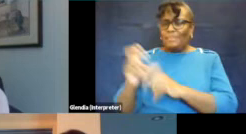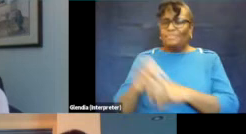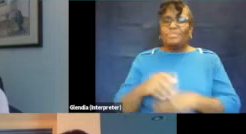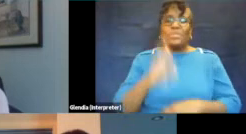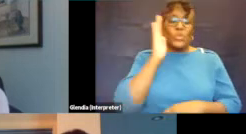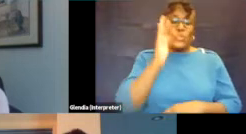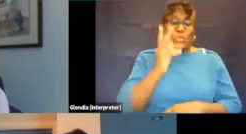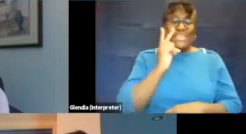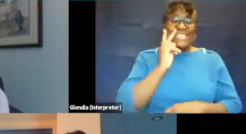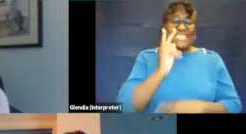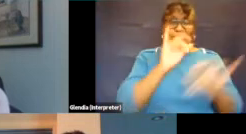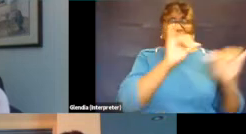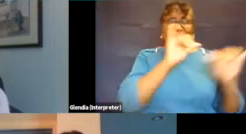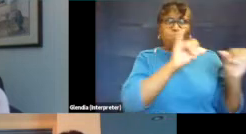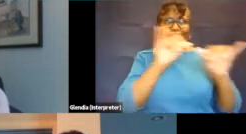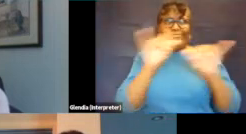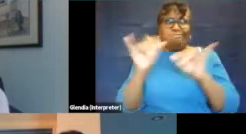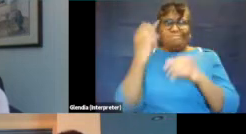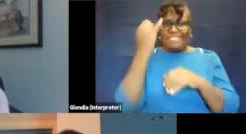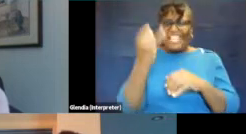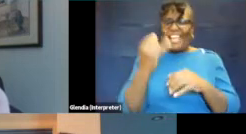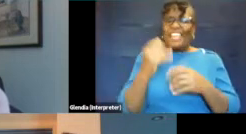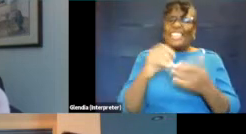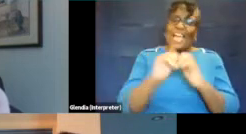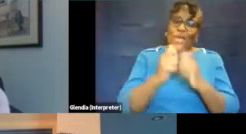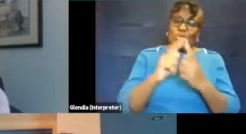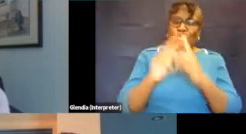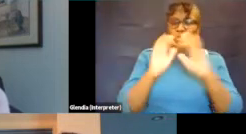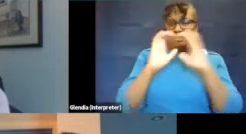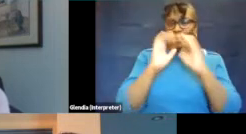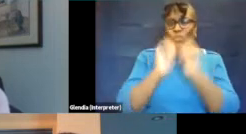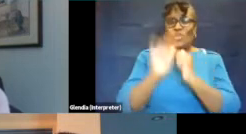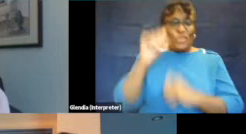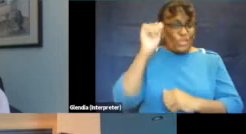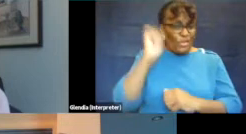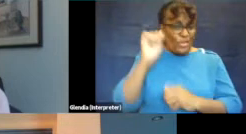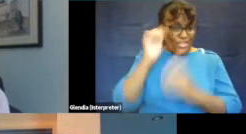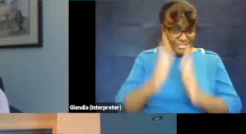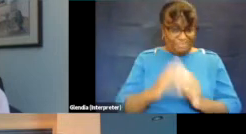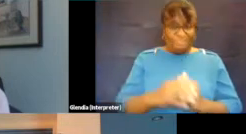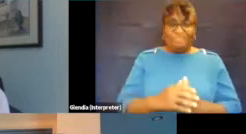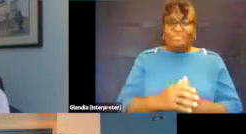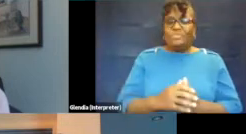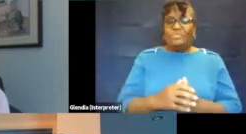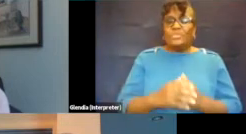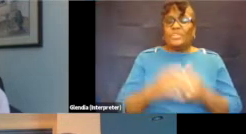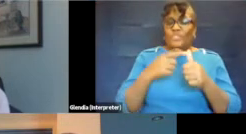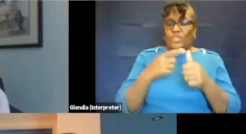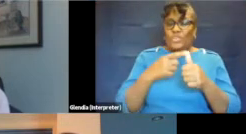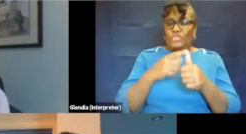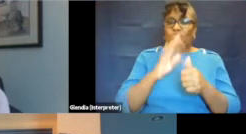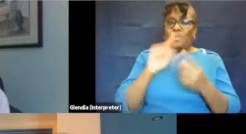that basically is communicating with your audiologist. So I'll start with my first slide that touches on